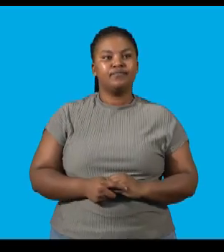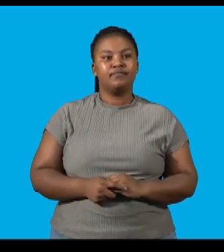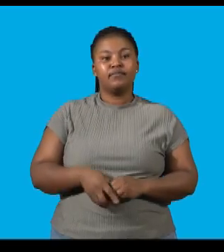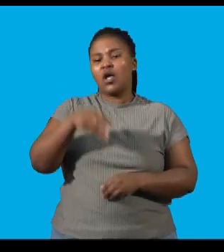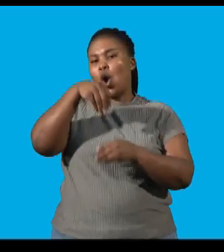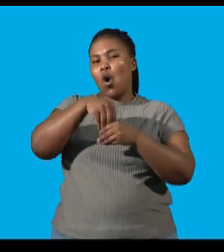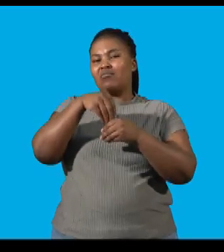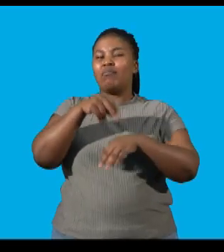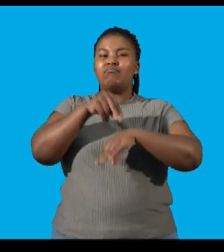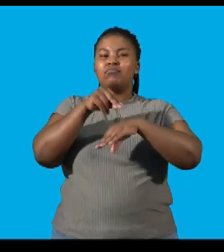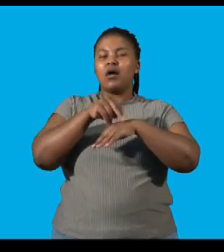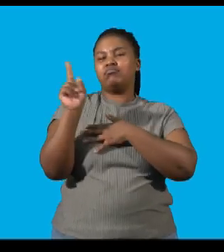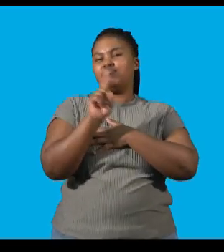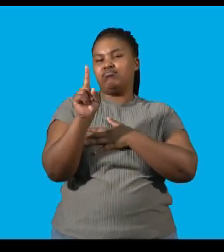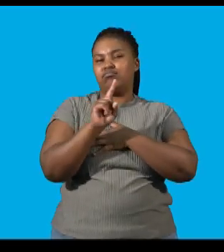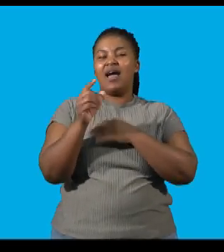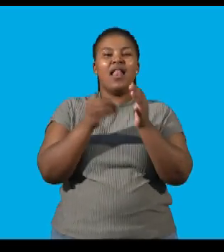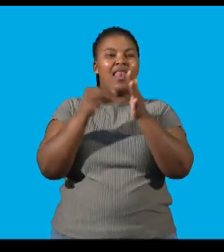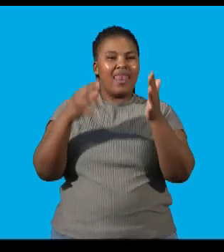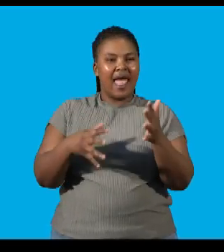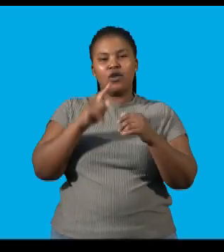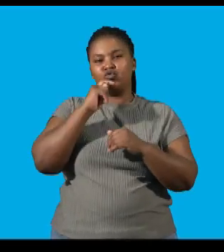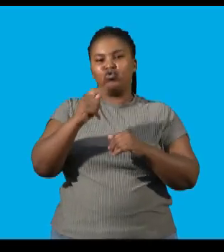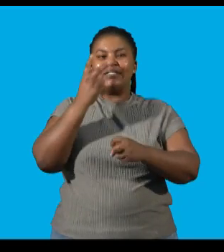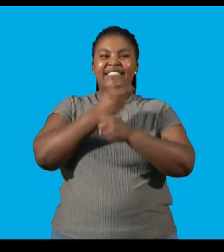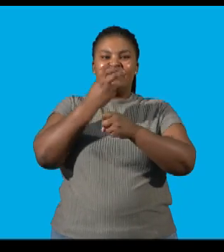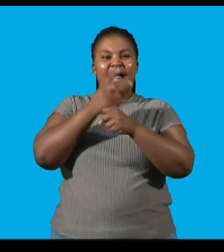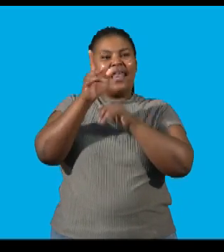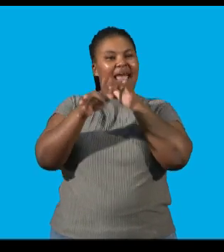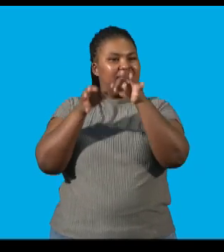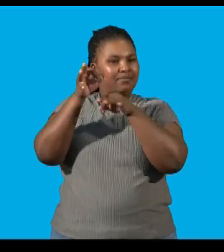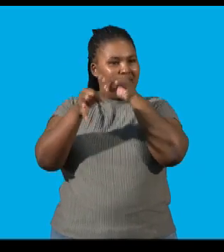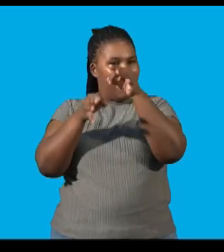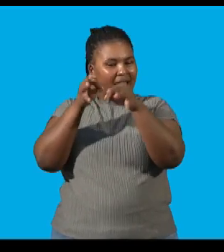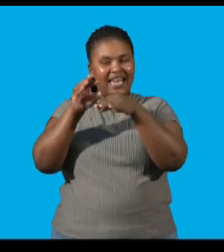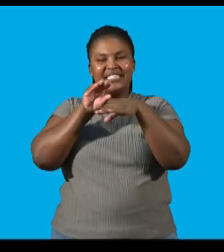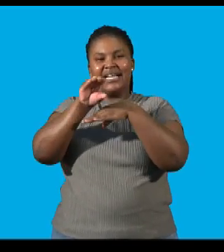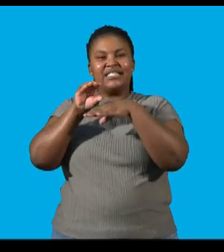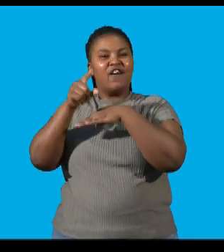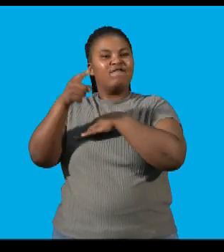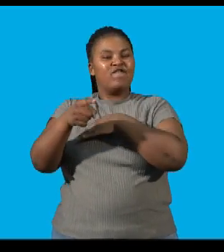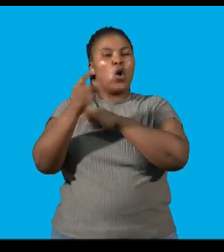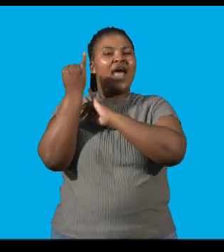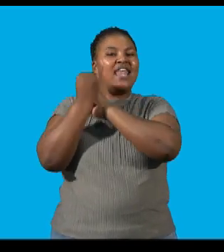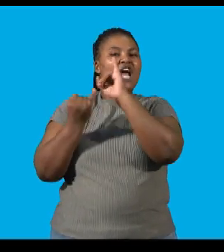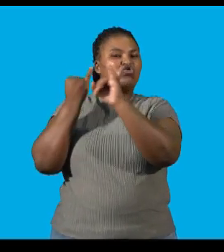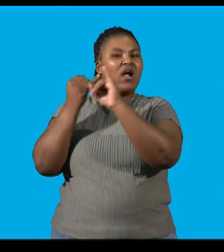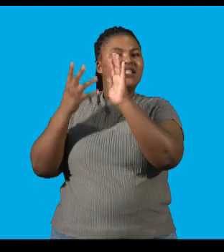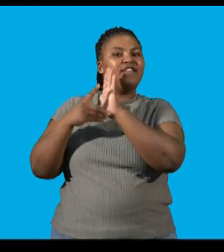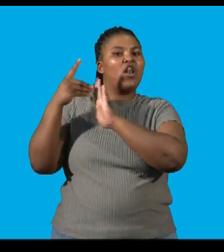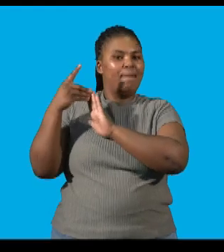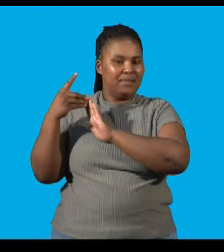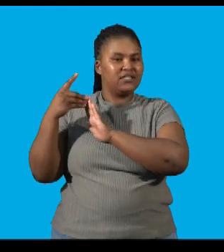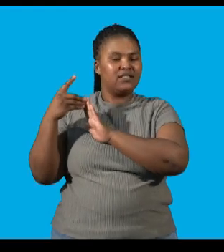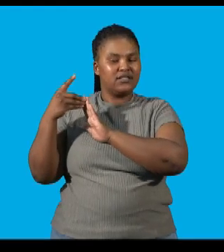And the content problem here is learners are unable to explain the incentives to encourage industrial